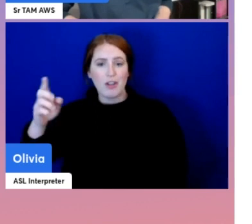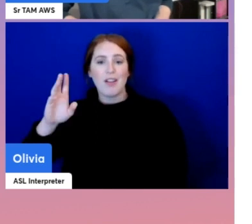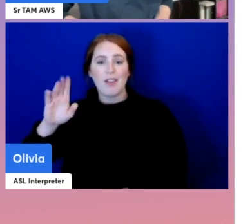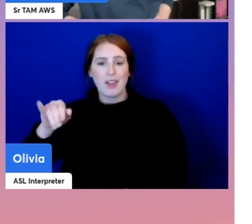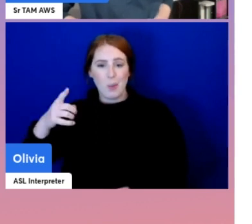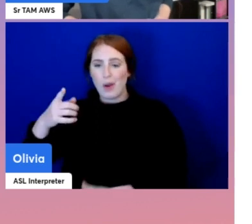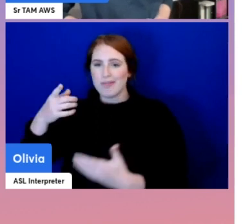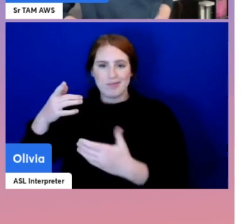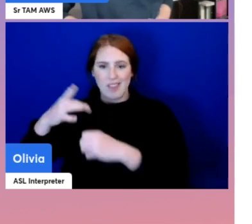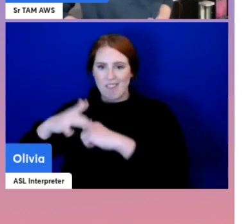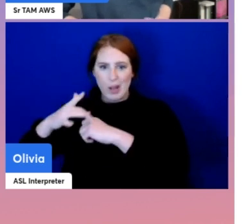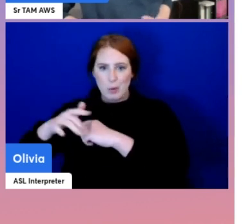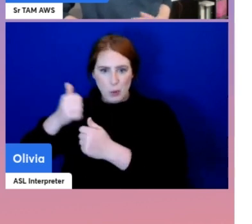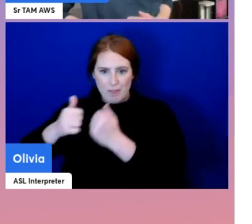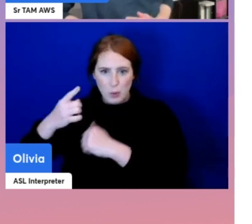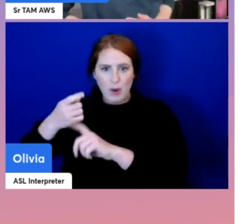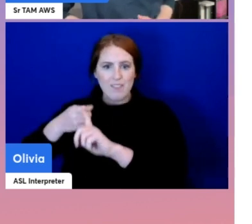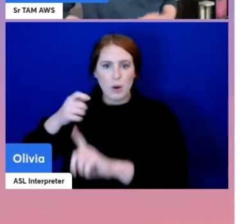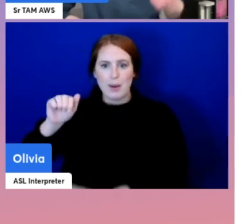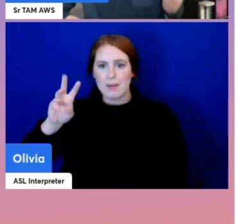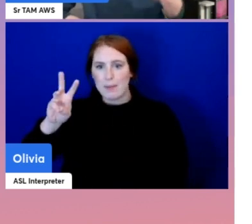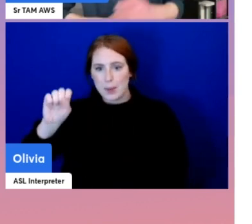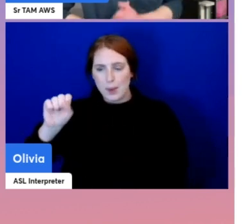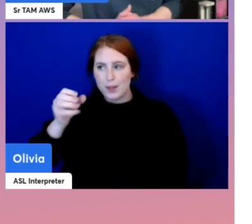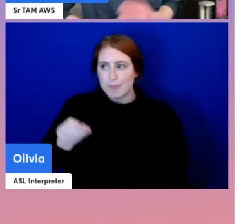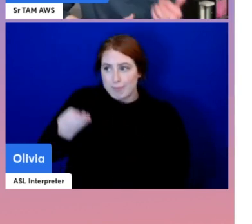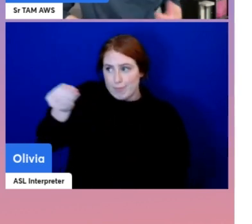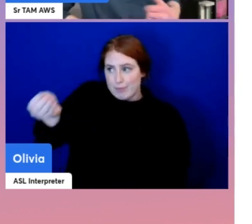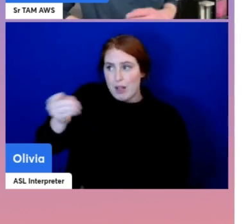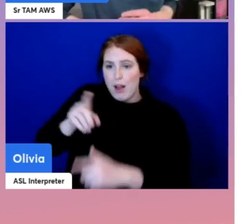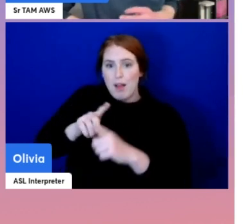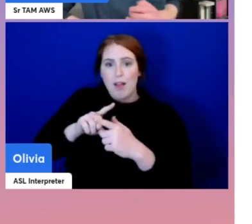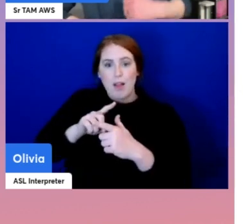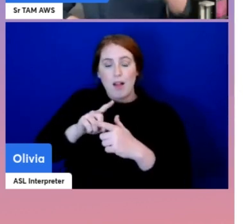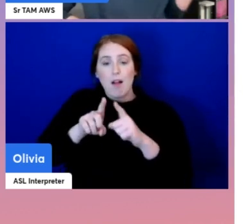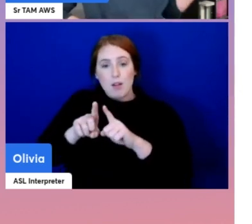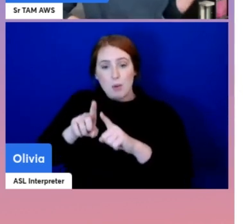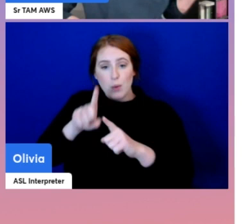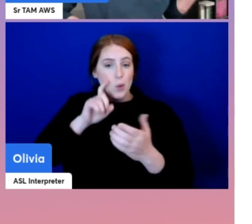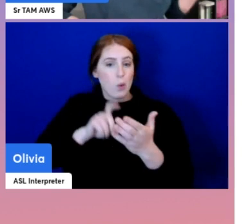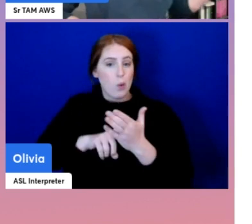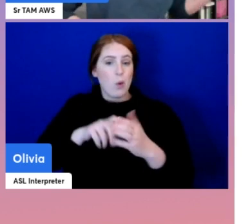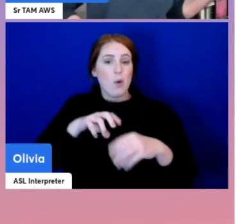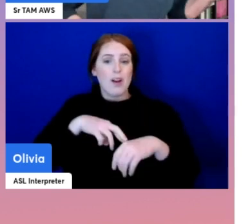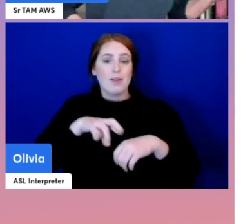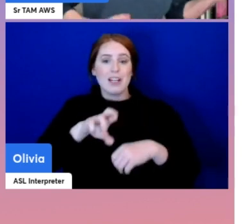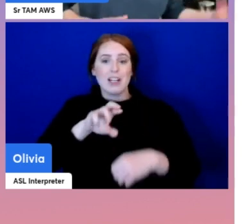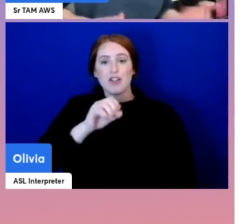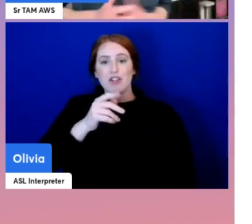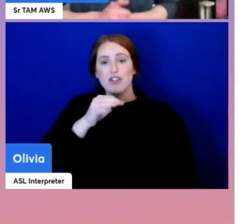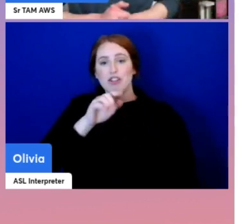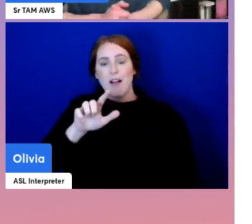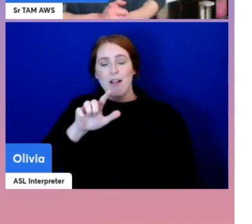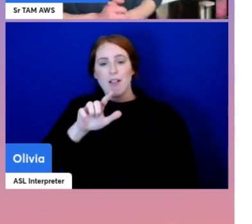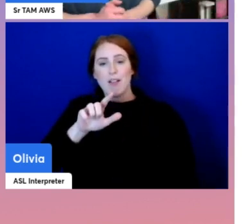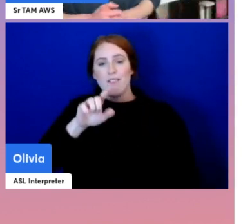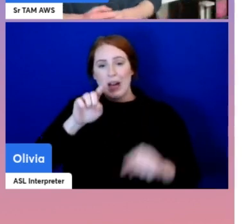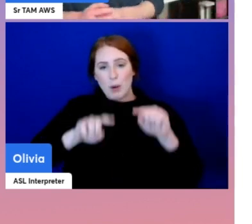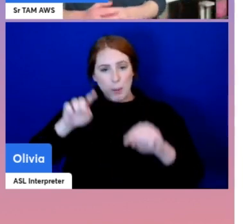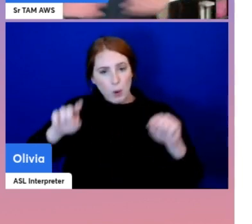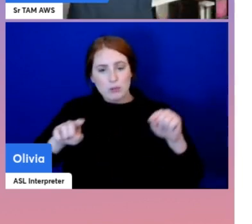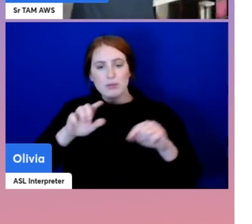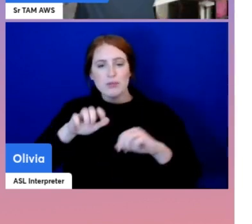AWS. And you'll notice we're also referencing some shell variables. Those can be set up in the pod as environment